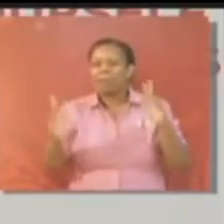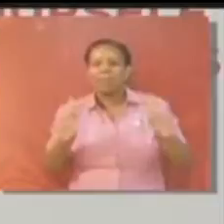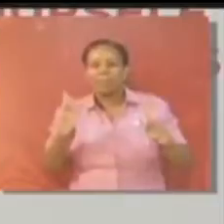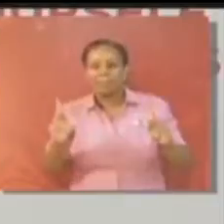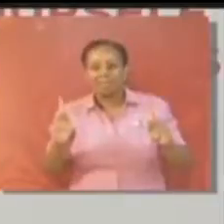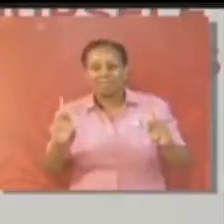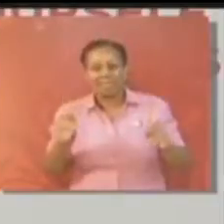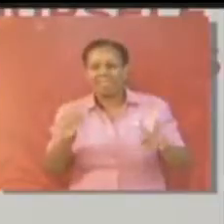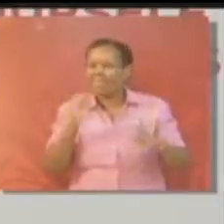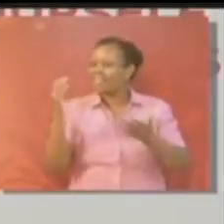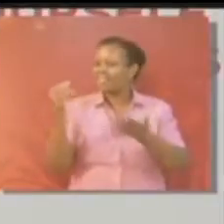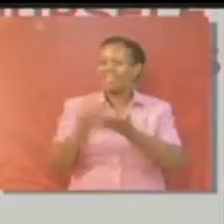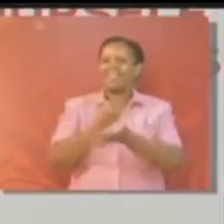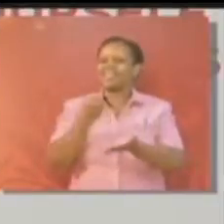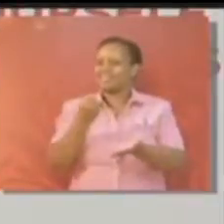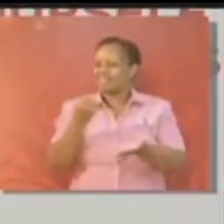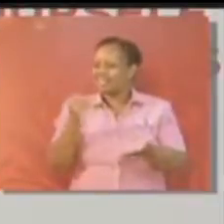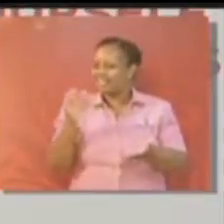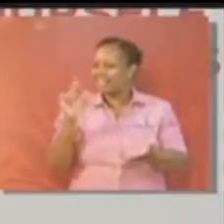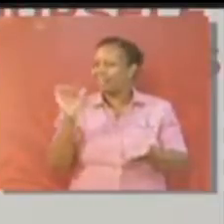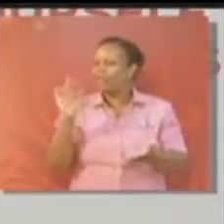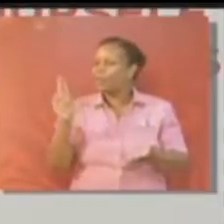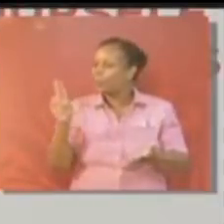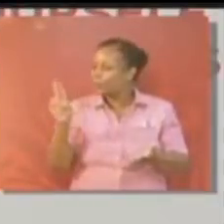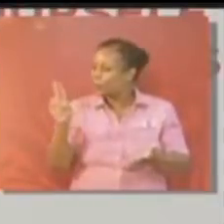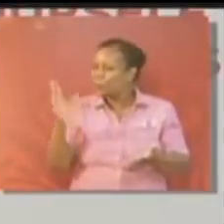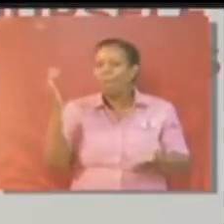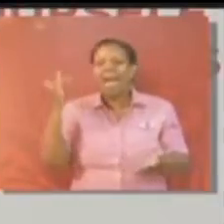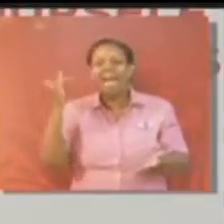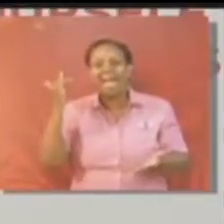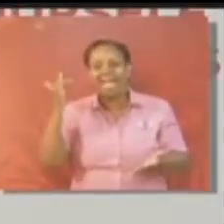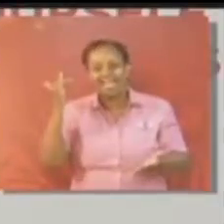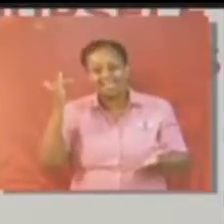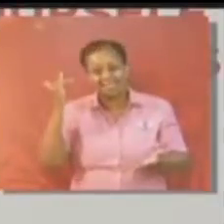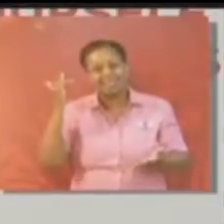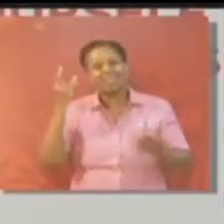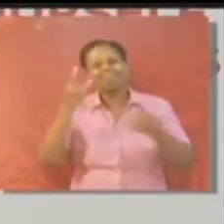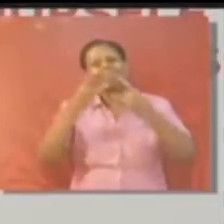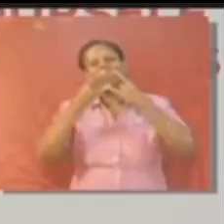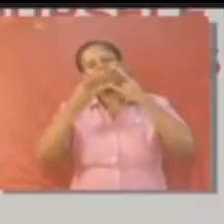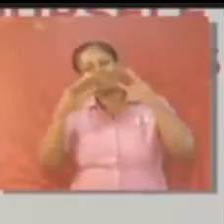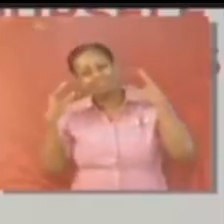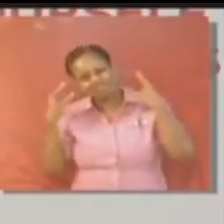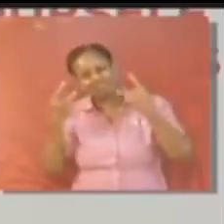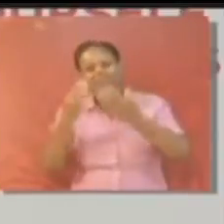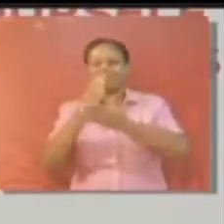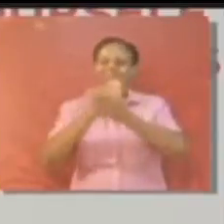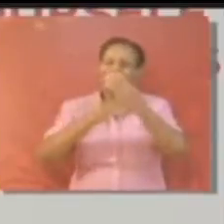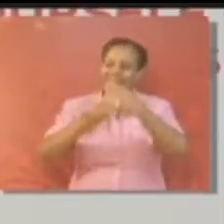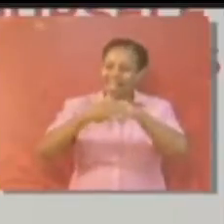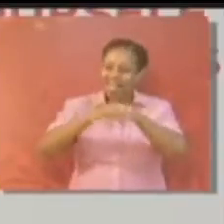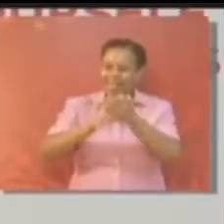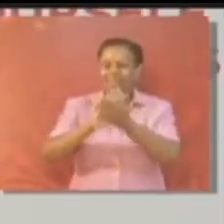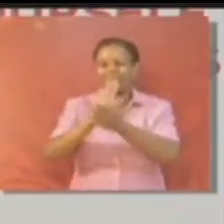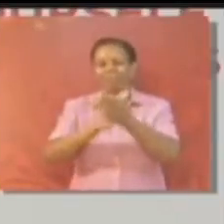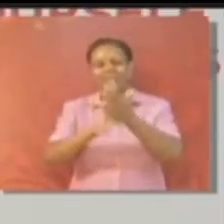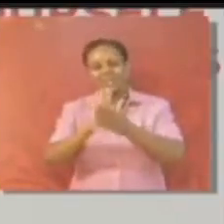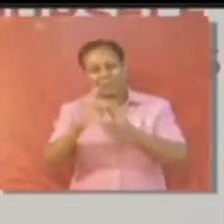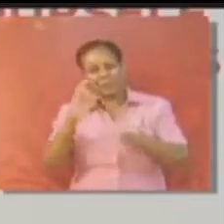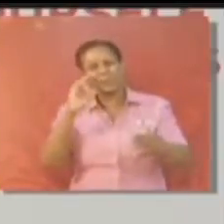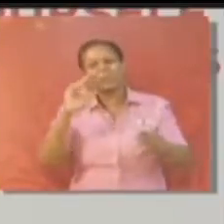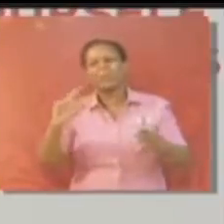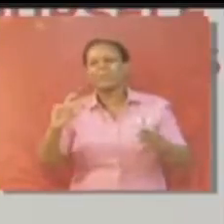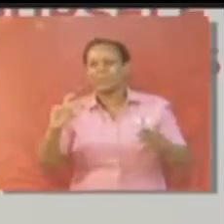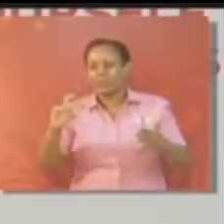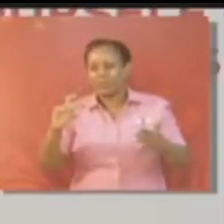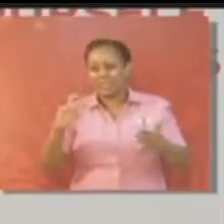they are washing their hands, that the rate of viral infections has come down significantly. So people are sort